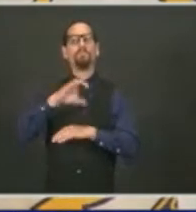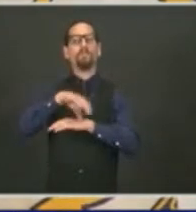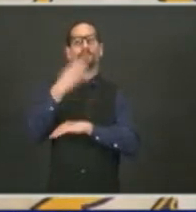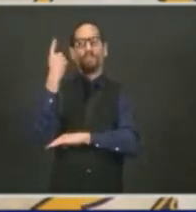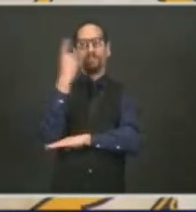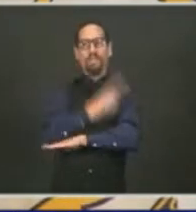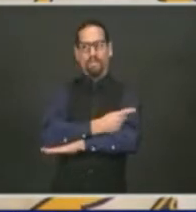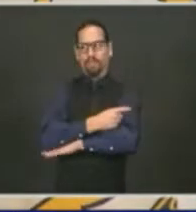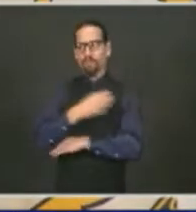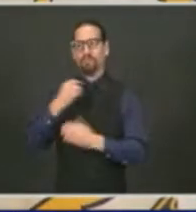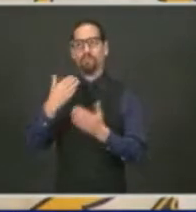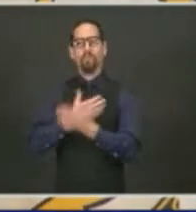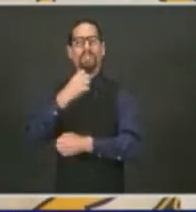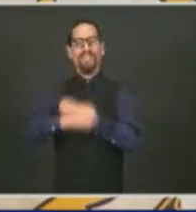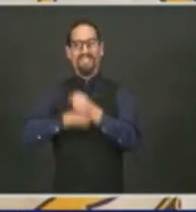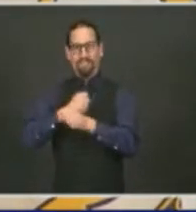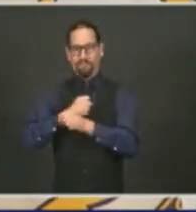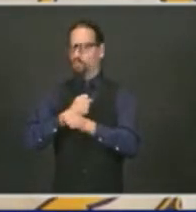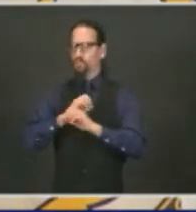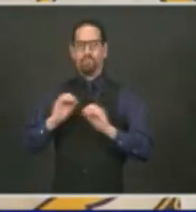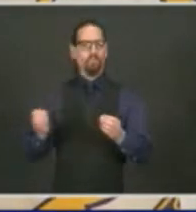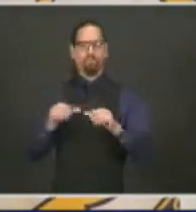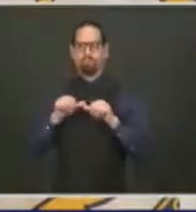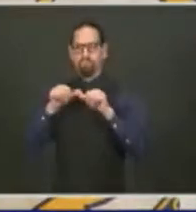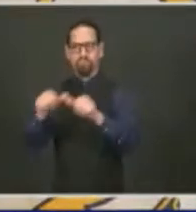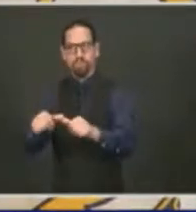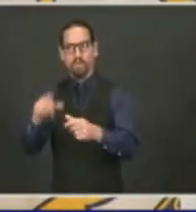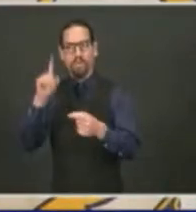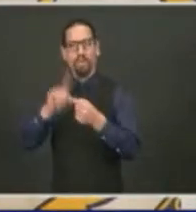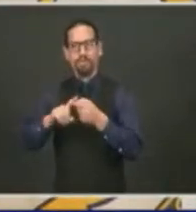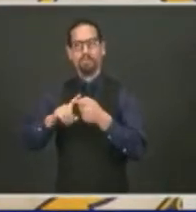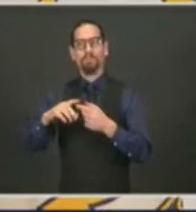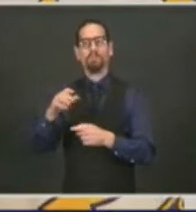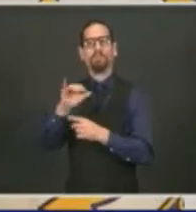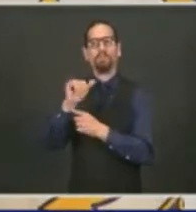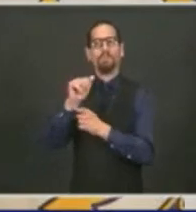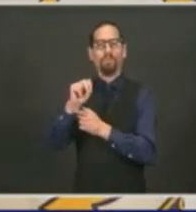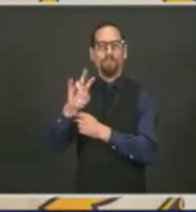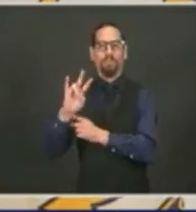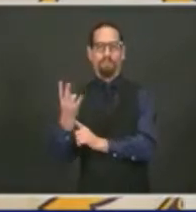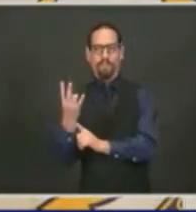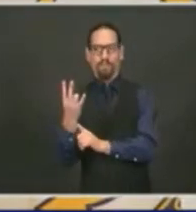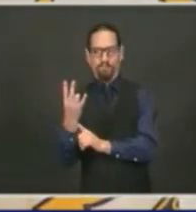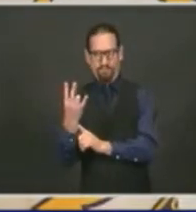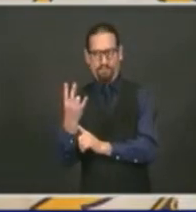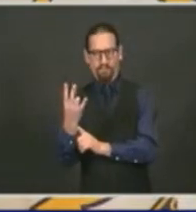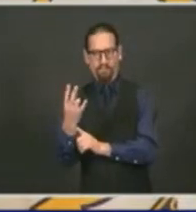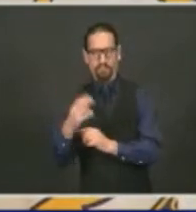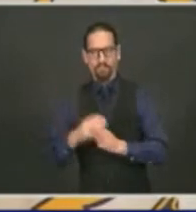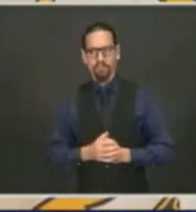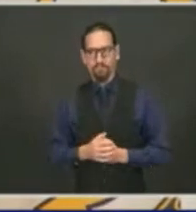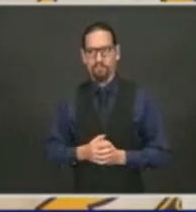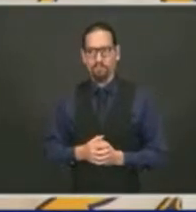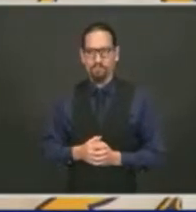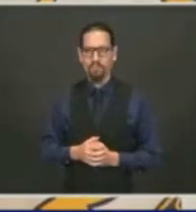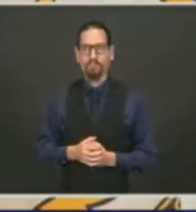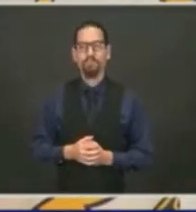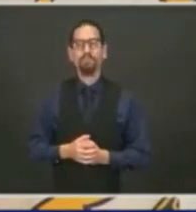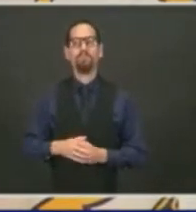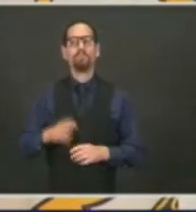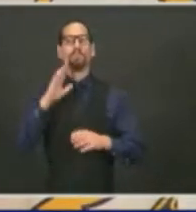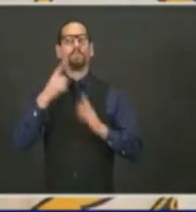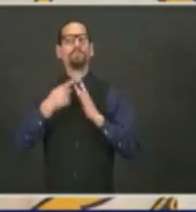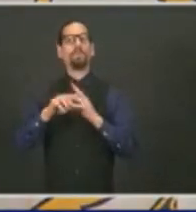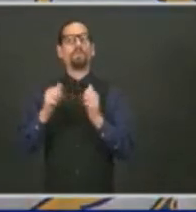then we'll be right back here Thursday, January 7th. Okay, today we'll begin as we always do with the data, and if you could please put that